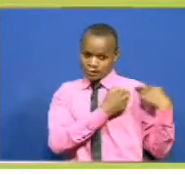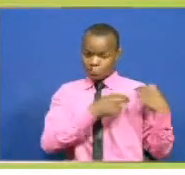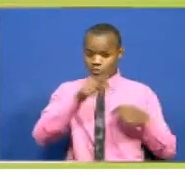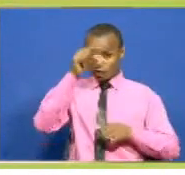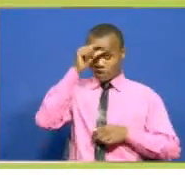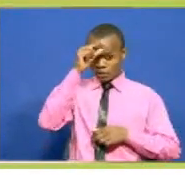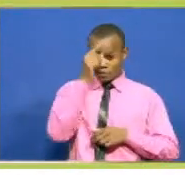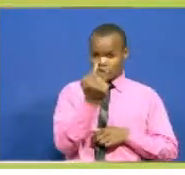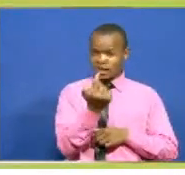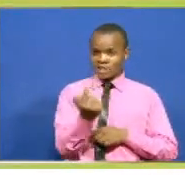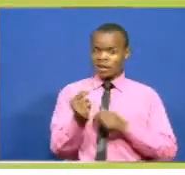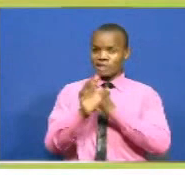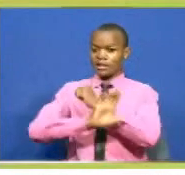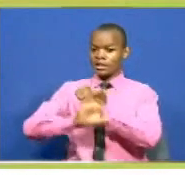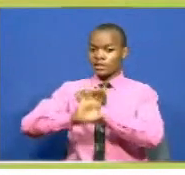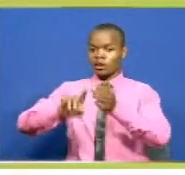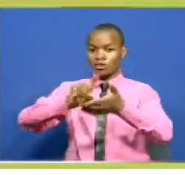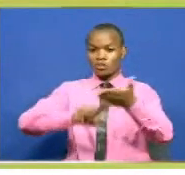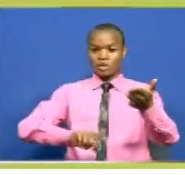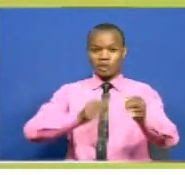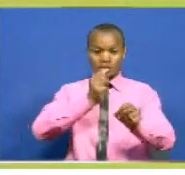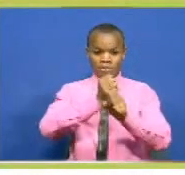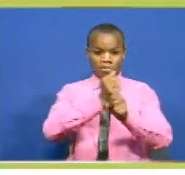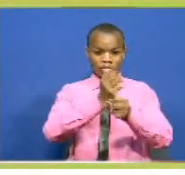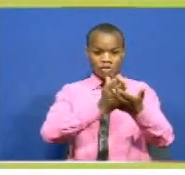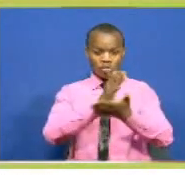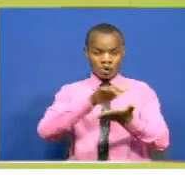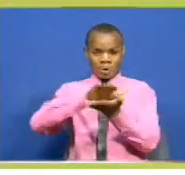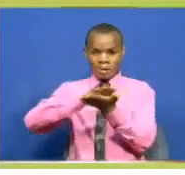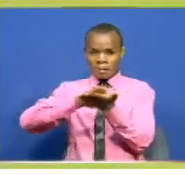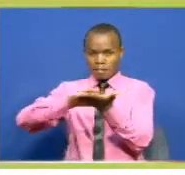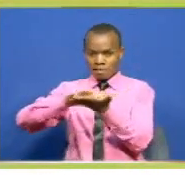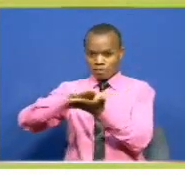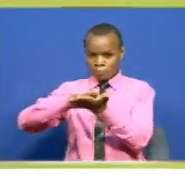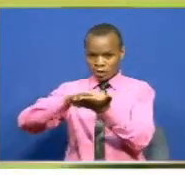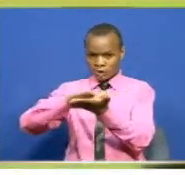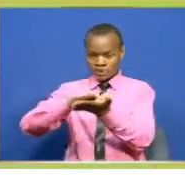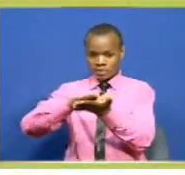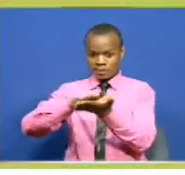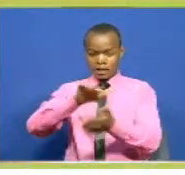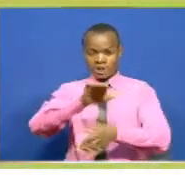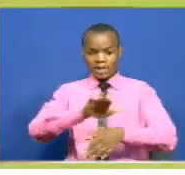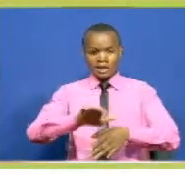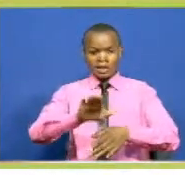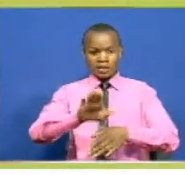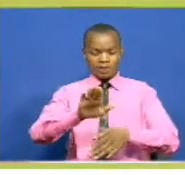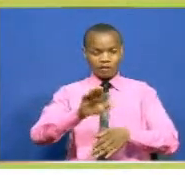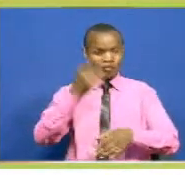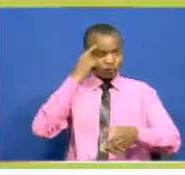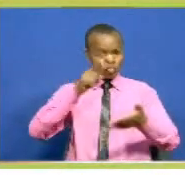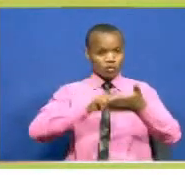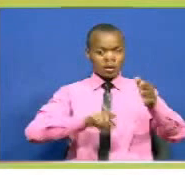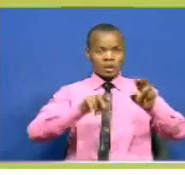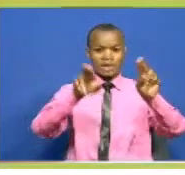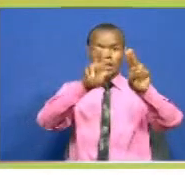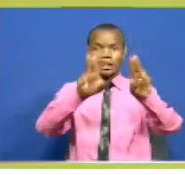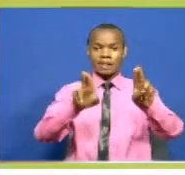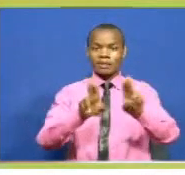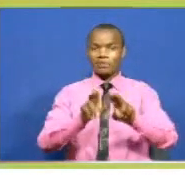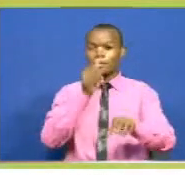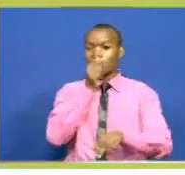the way for basic required platforms for international interactions of the private